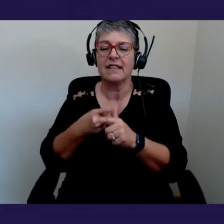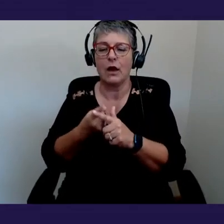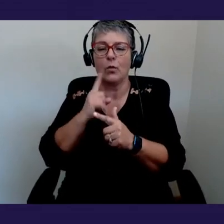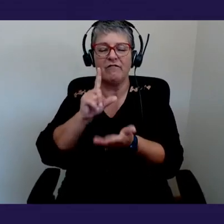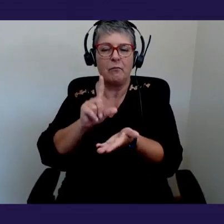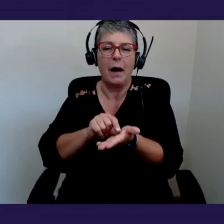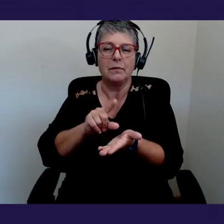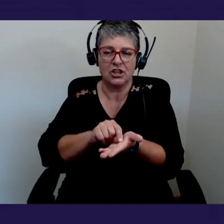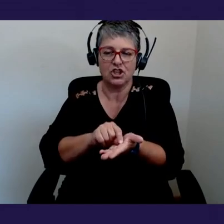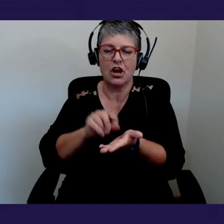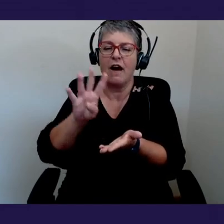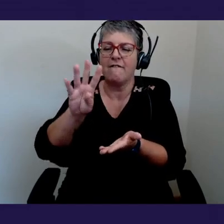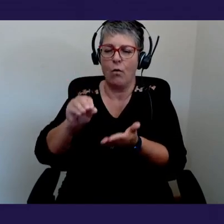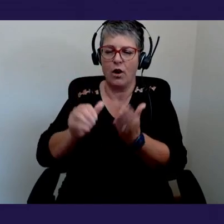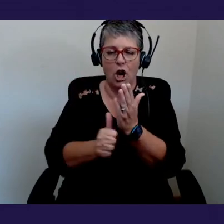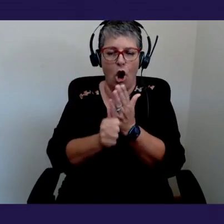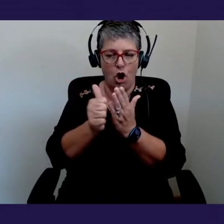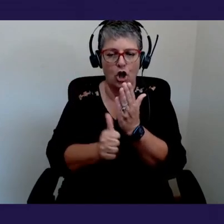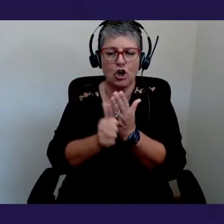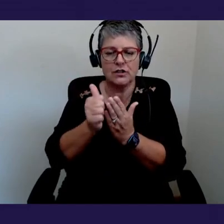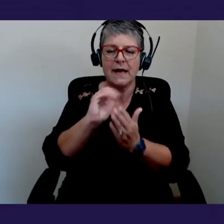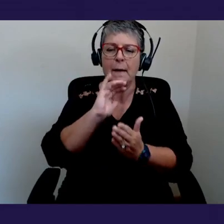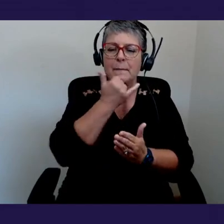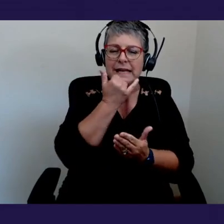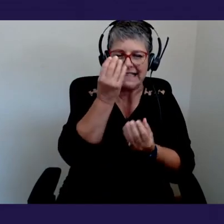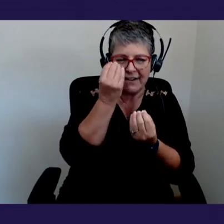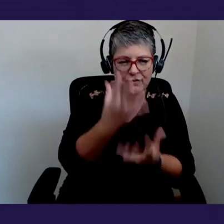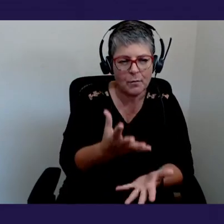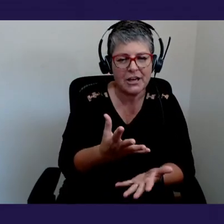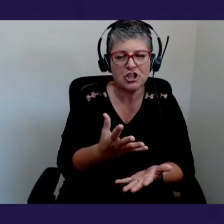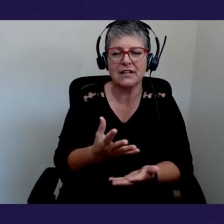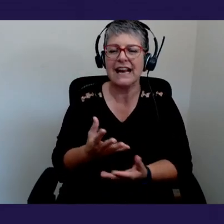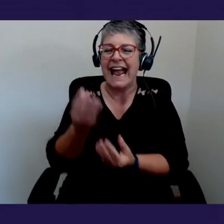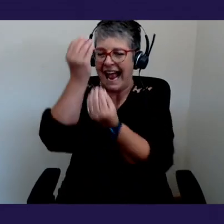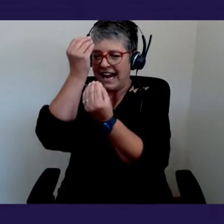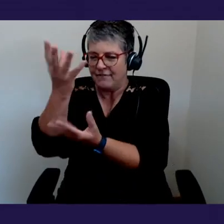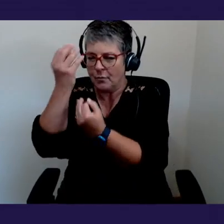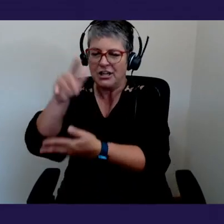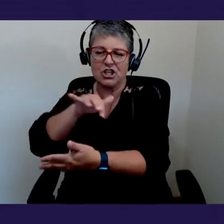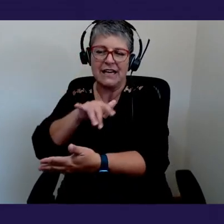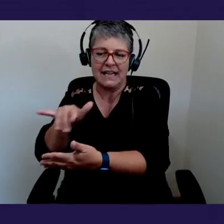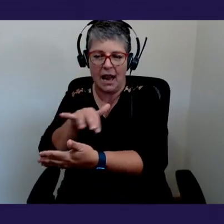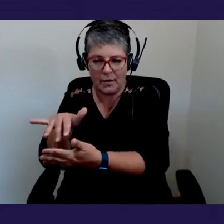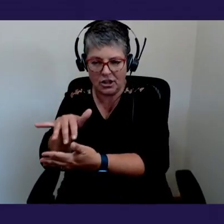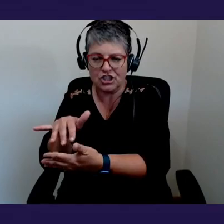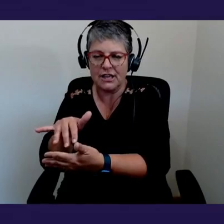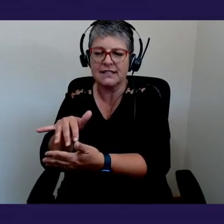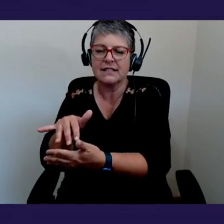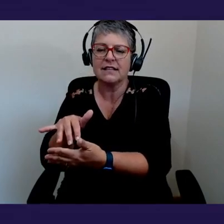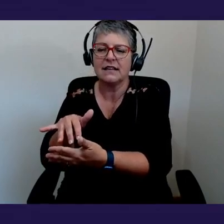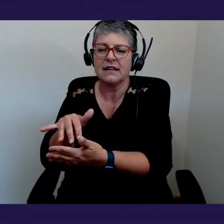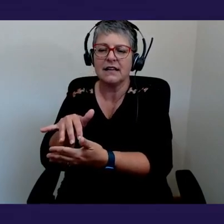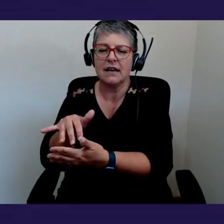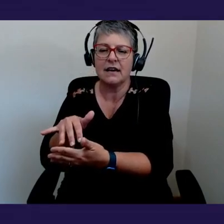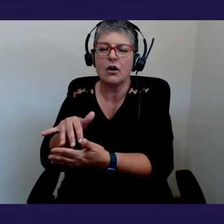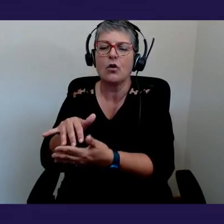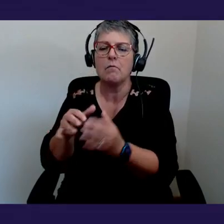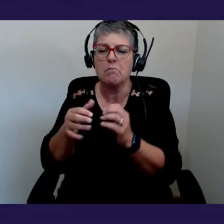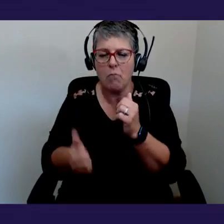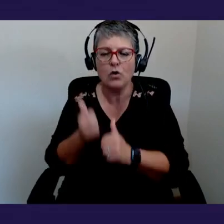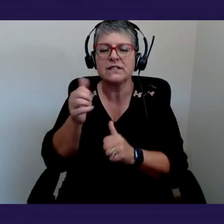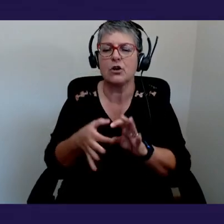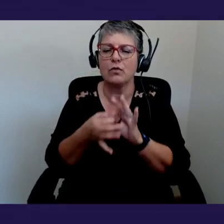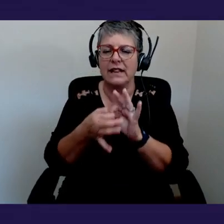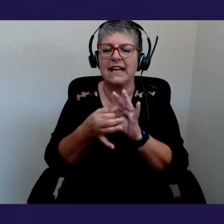misinformation and infodemiology, mostly in the area of vaccine hesitancy, but spanning machine learning, public health, communications, social